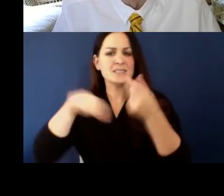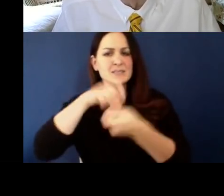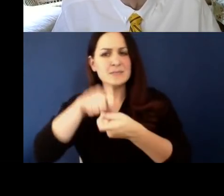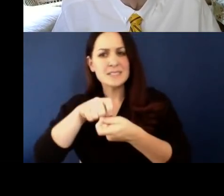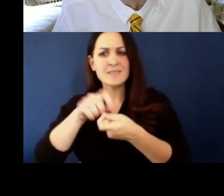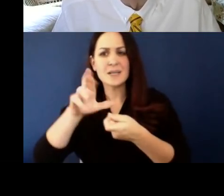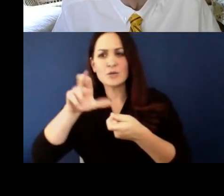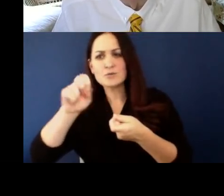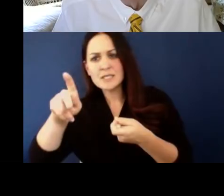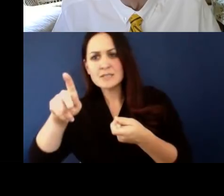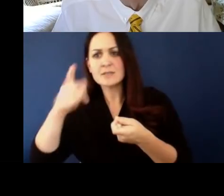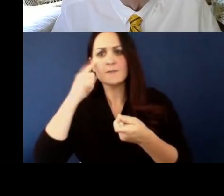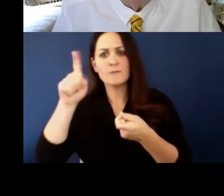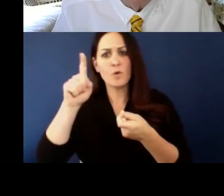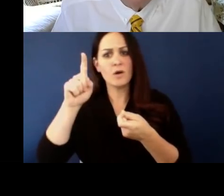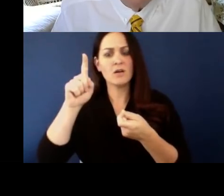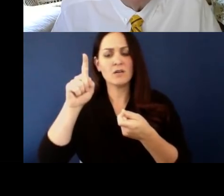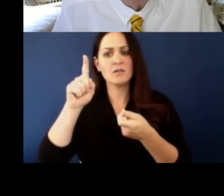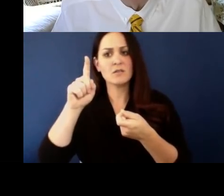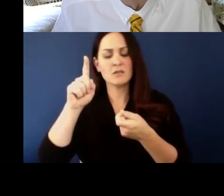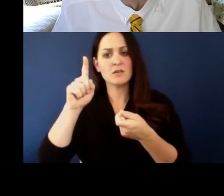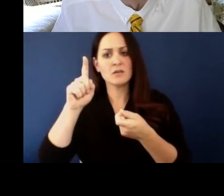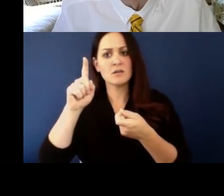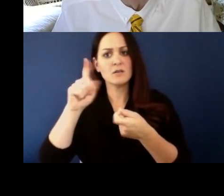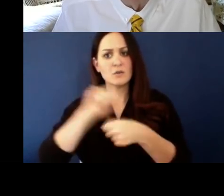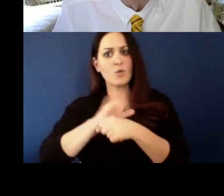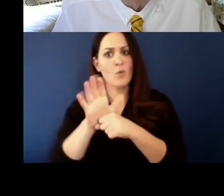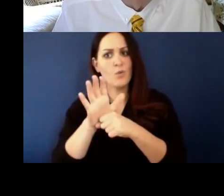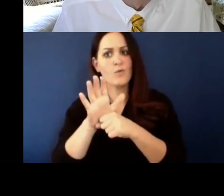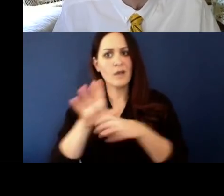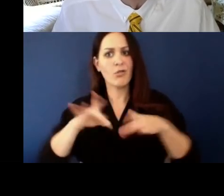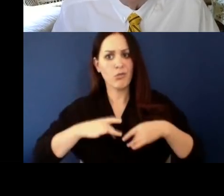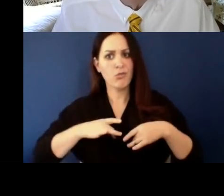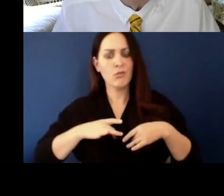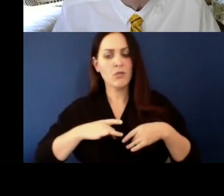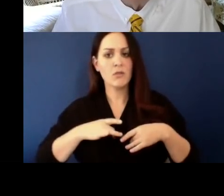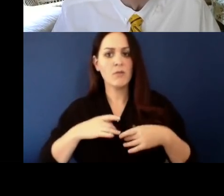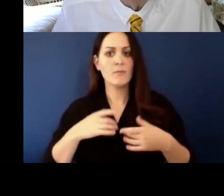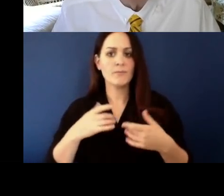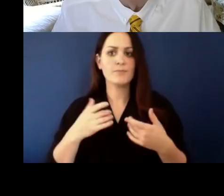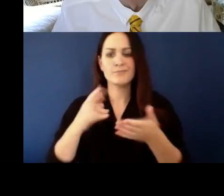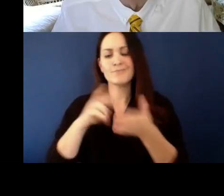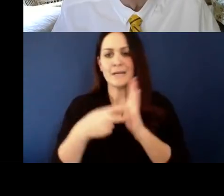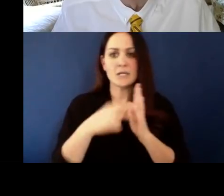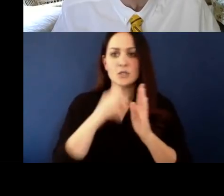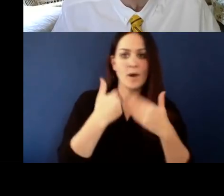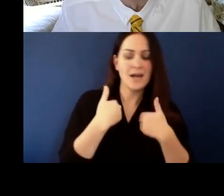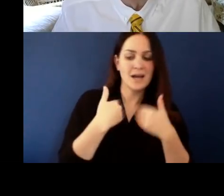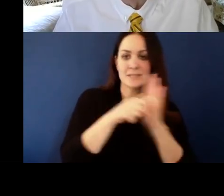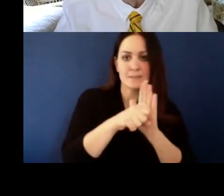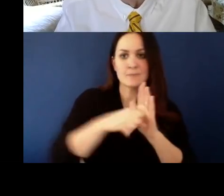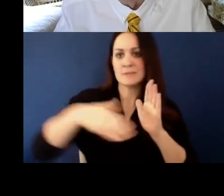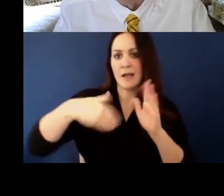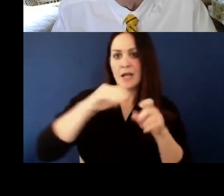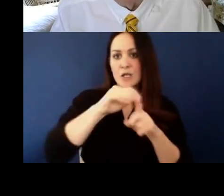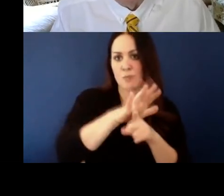risk factor for having COVID transmission, those being having symptoms or being exposed.